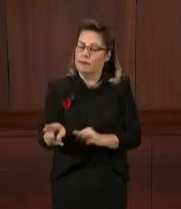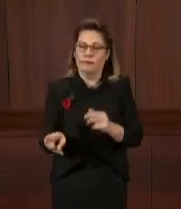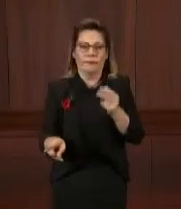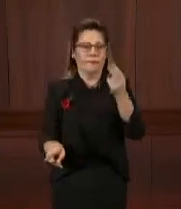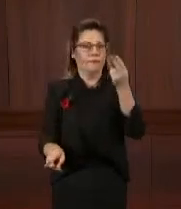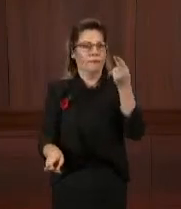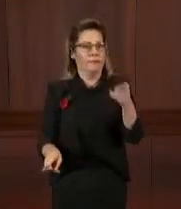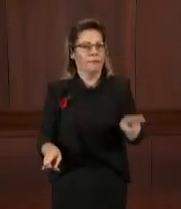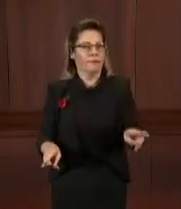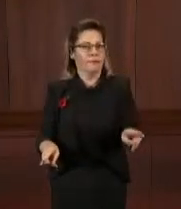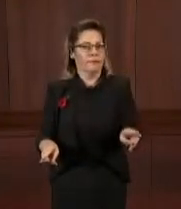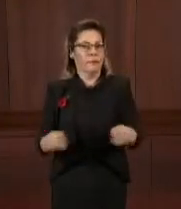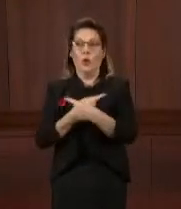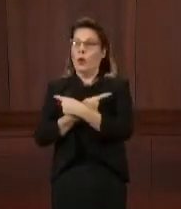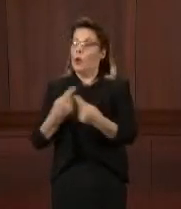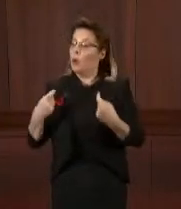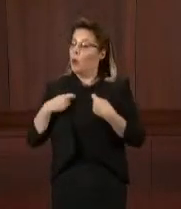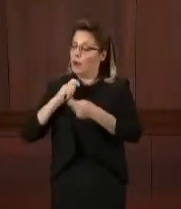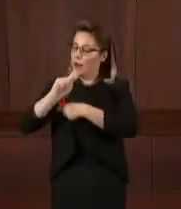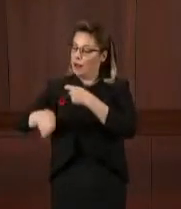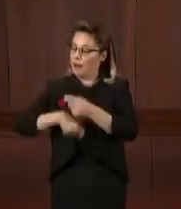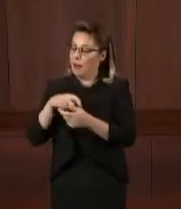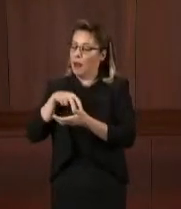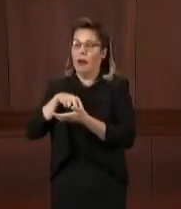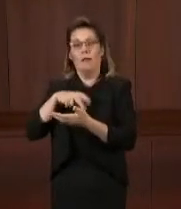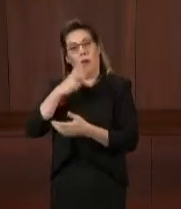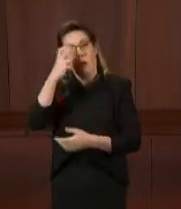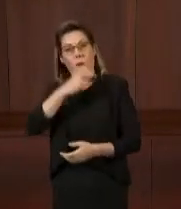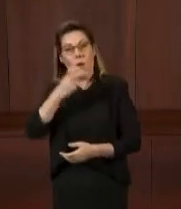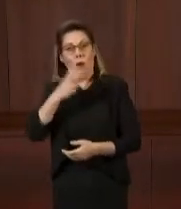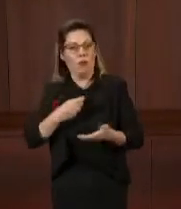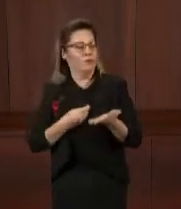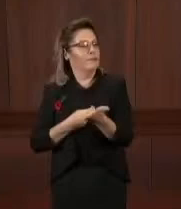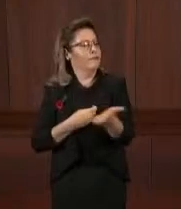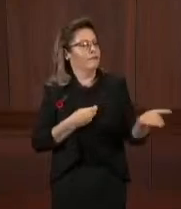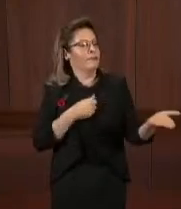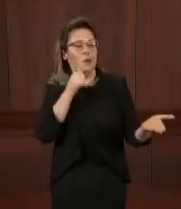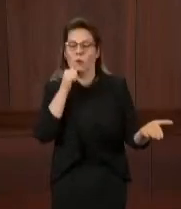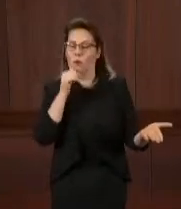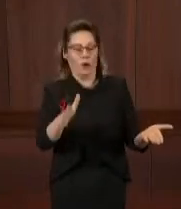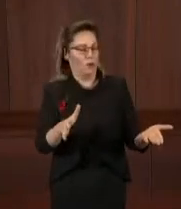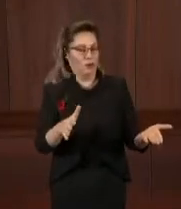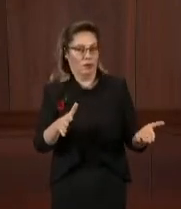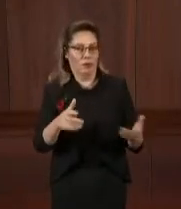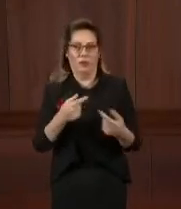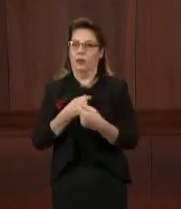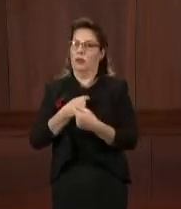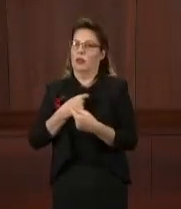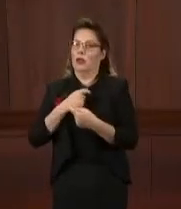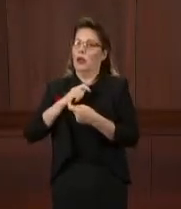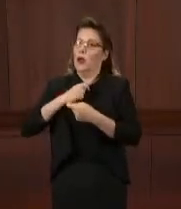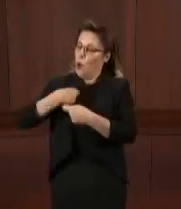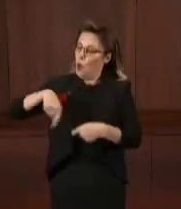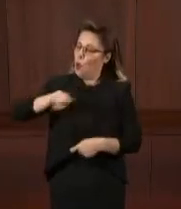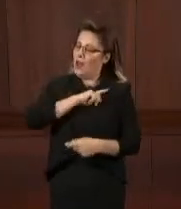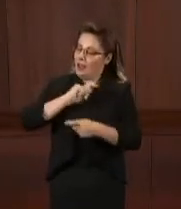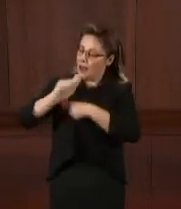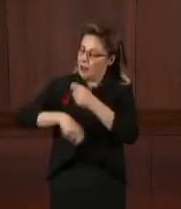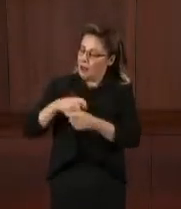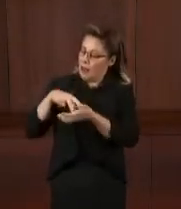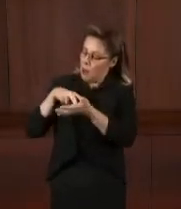foe. They shall grow not old, as we that are left grow old. Age shall not weary